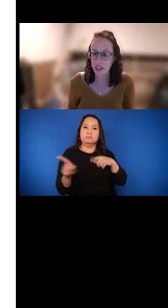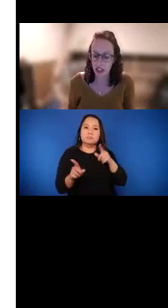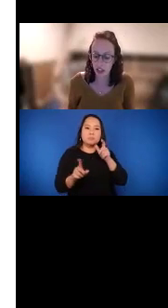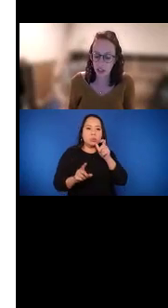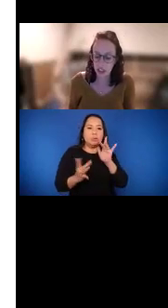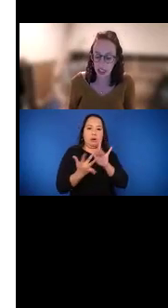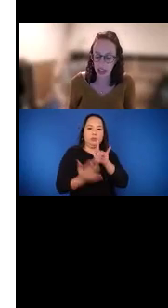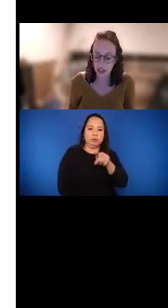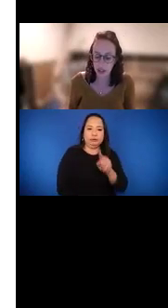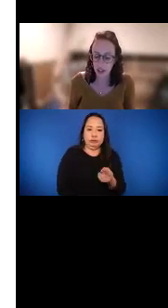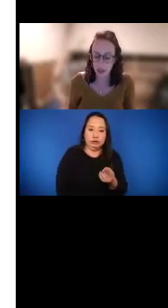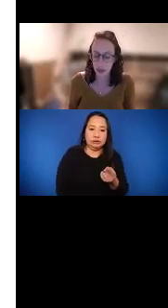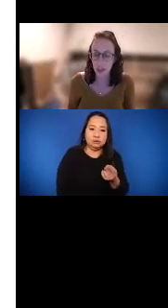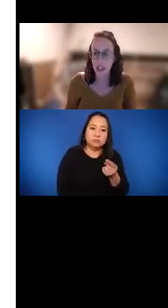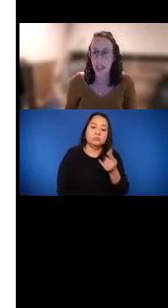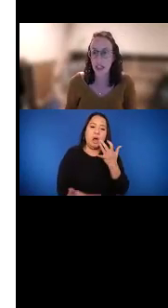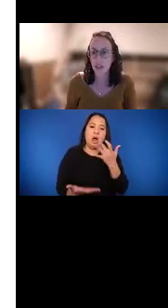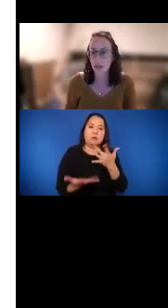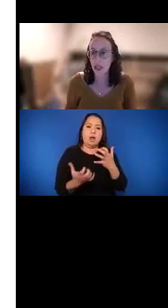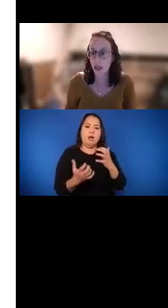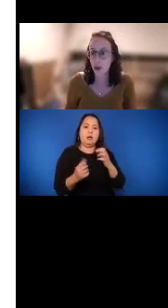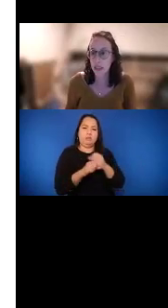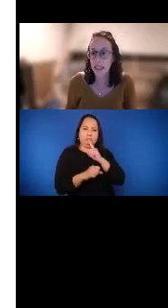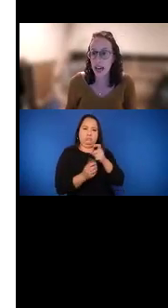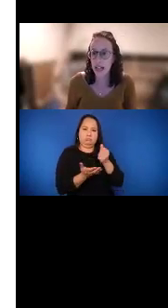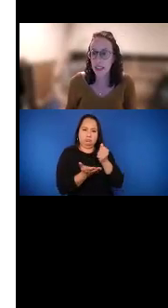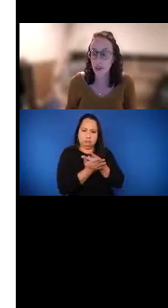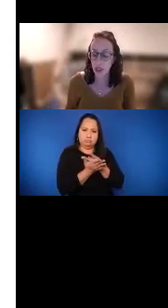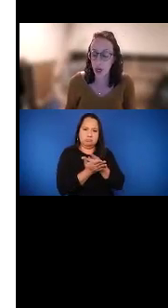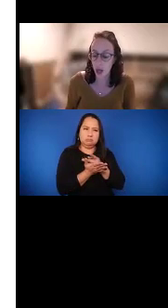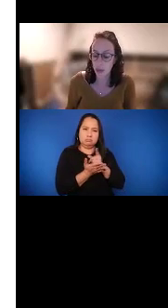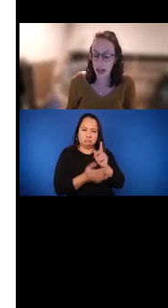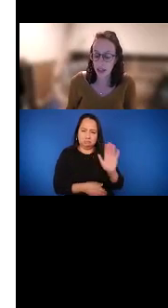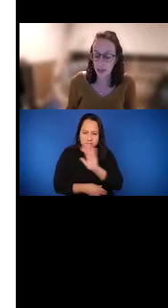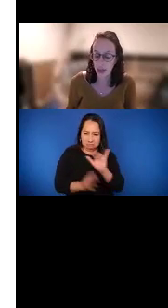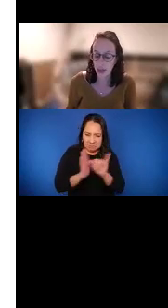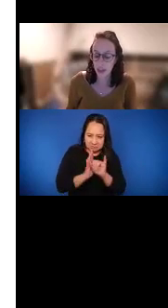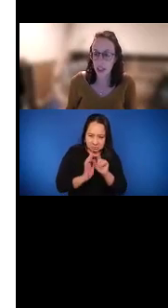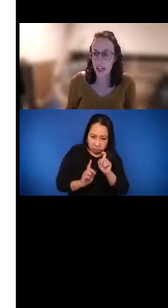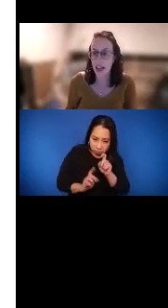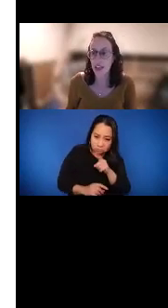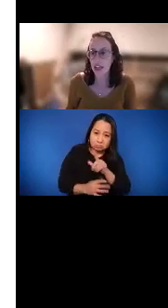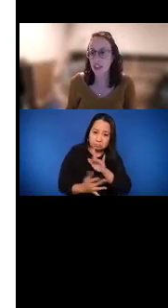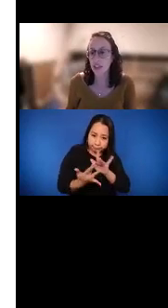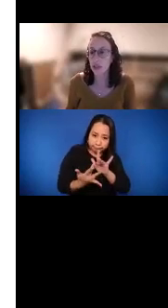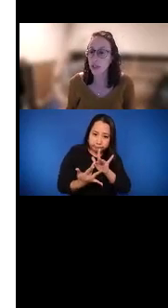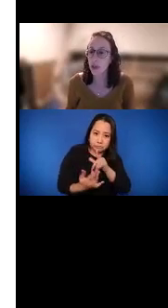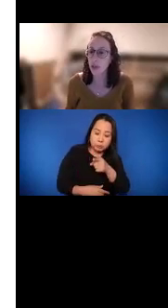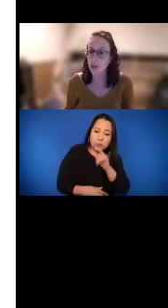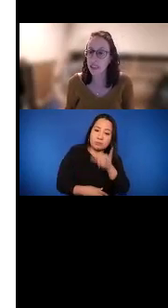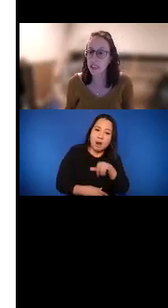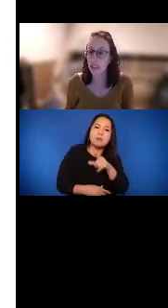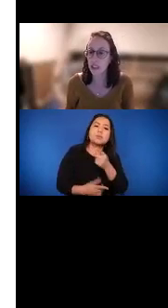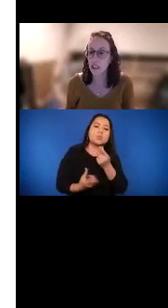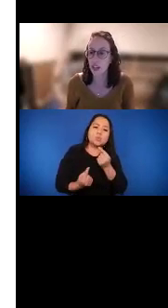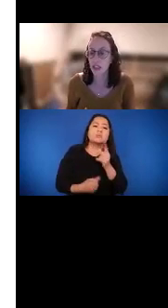identity if they are reaching out to you. You can always ask for a callback number and then do your